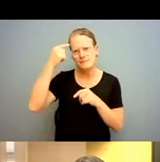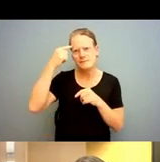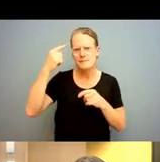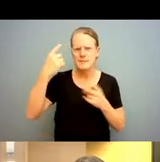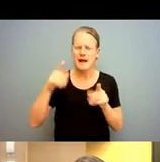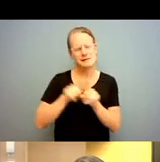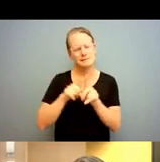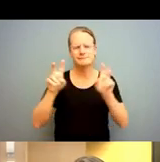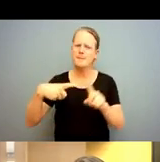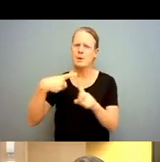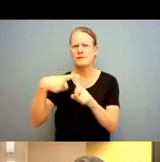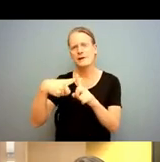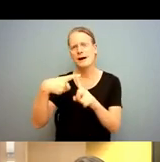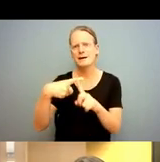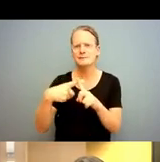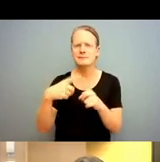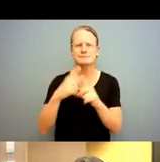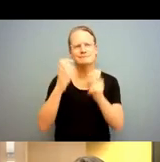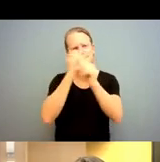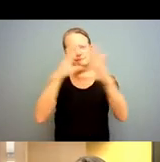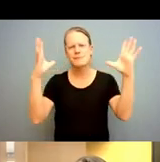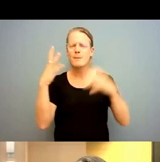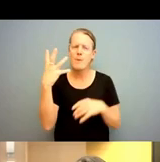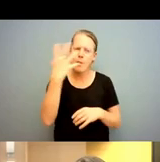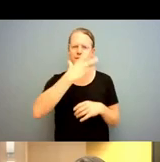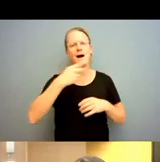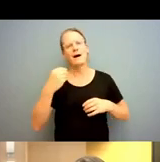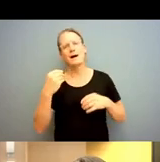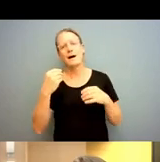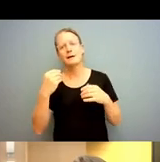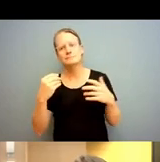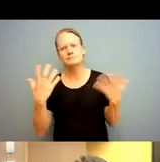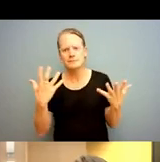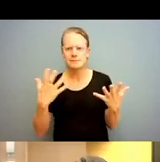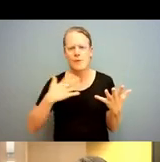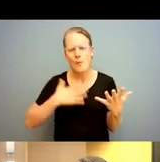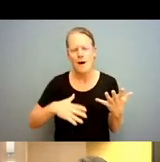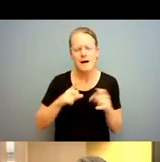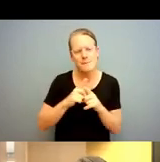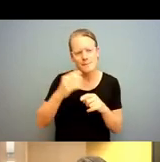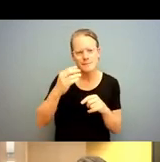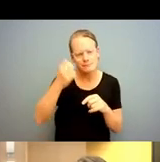Lä väives ja unohas toutu, jos olmos fuomma, ahti soni muihte.